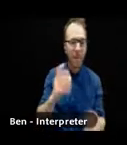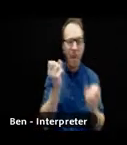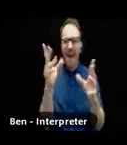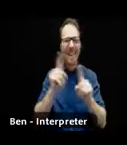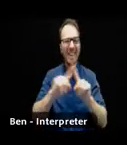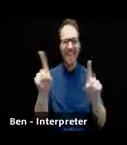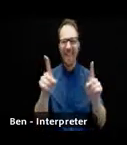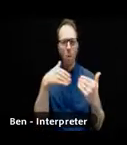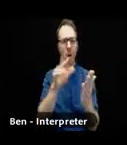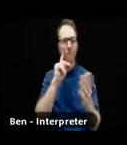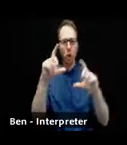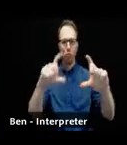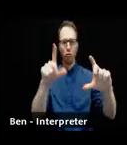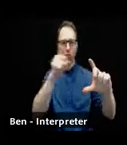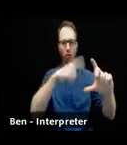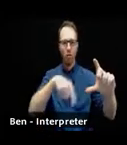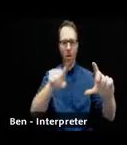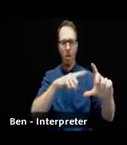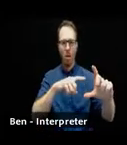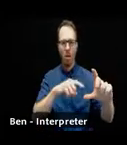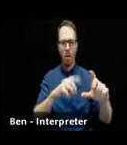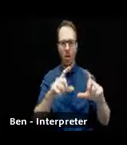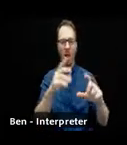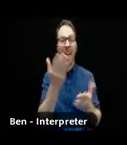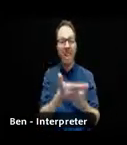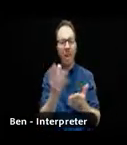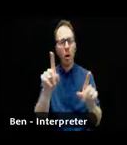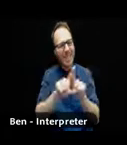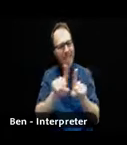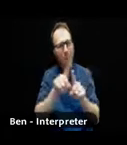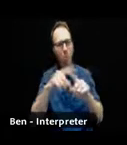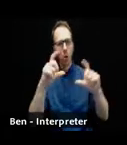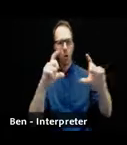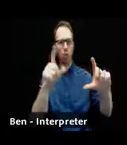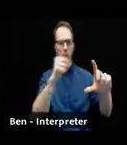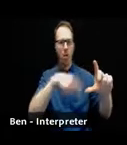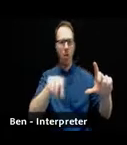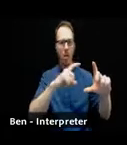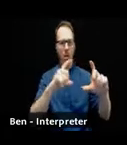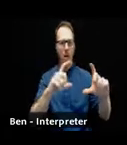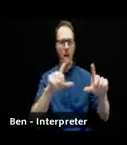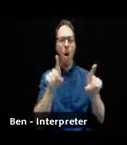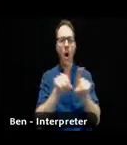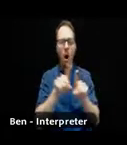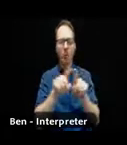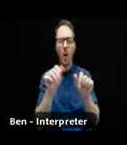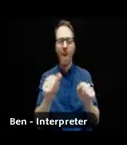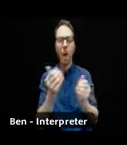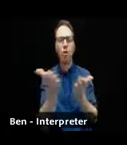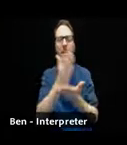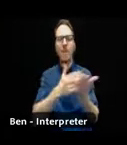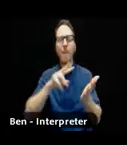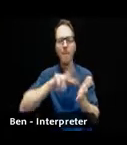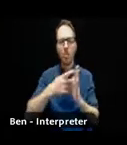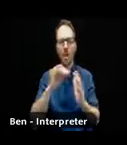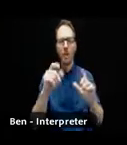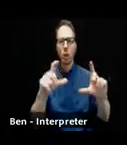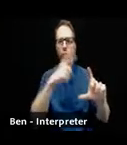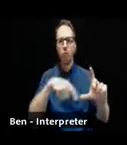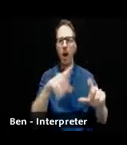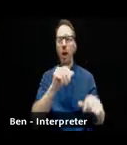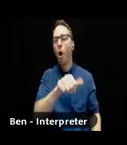that are similar to circle that also may serve some of the purposes of circle. And the other